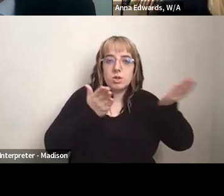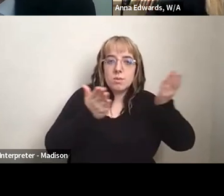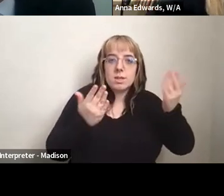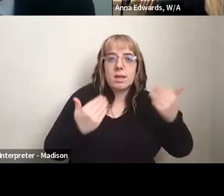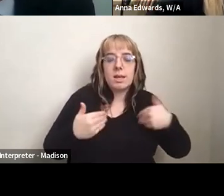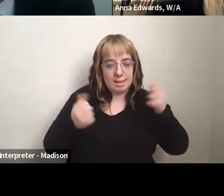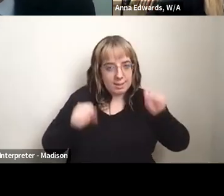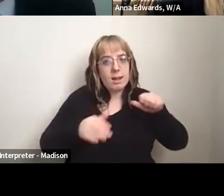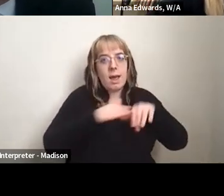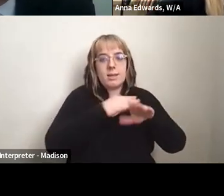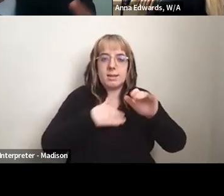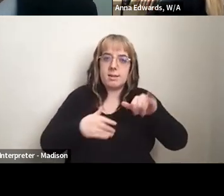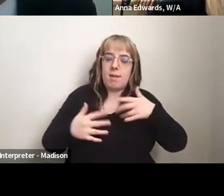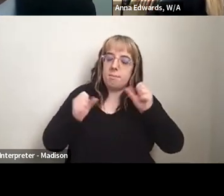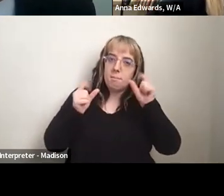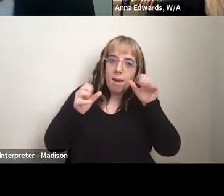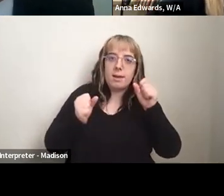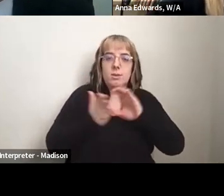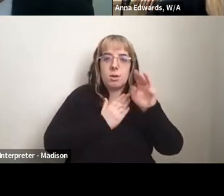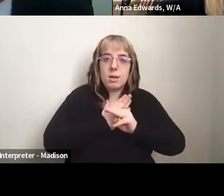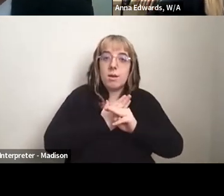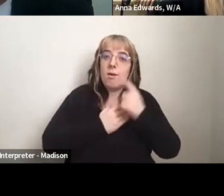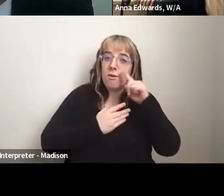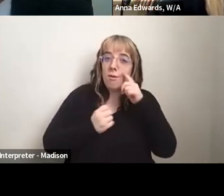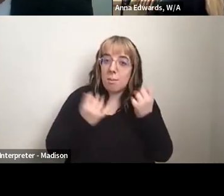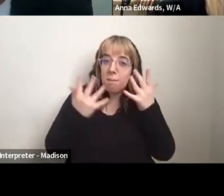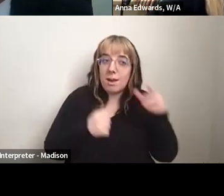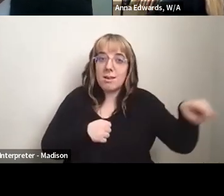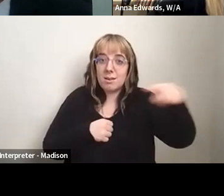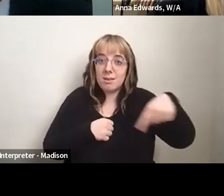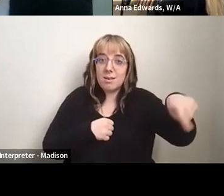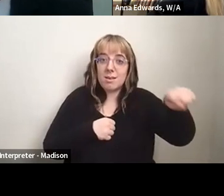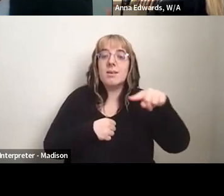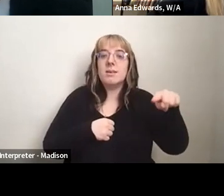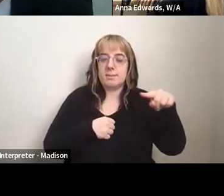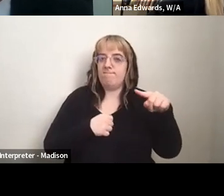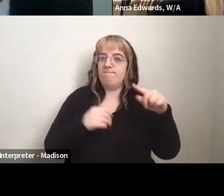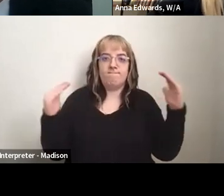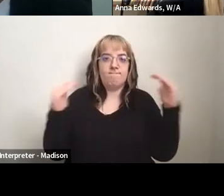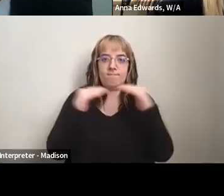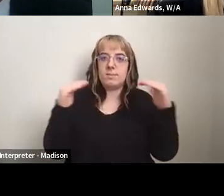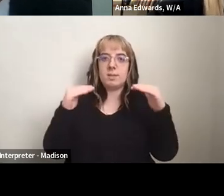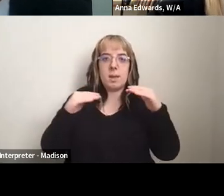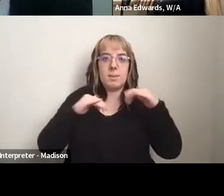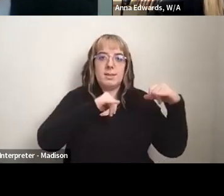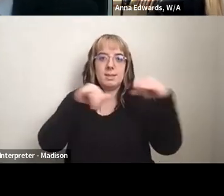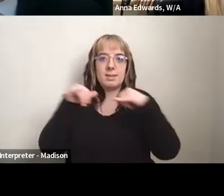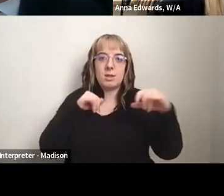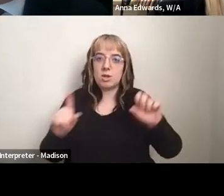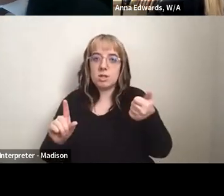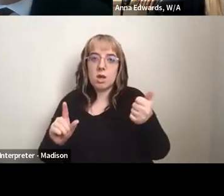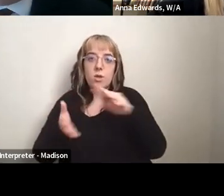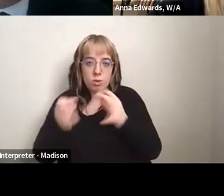curriculum because for the large majority of them, they are held to the same high standards as everybody else. So we want to make sure that they're included.